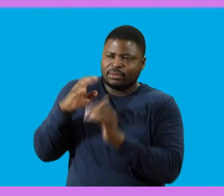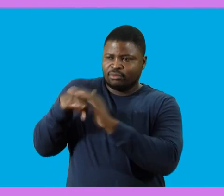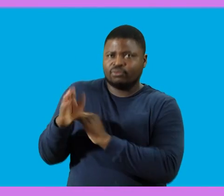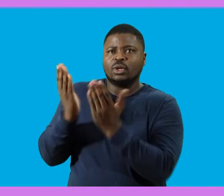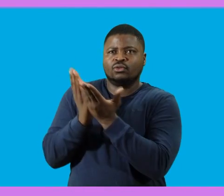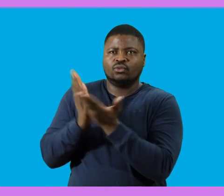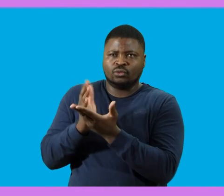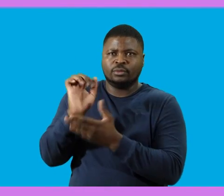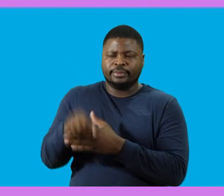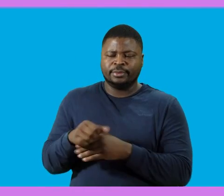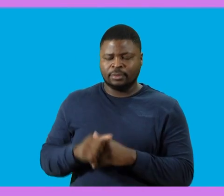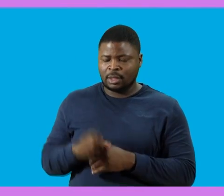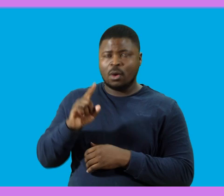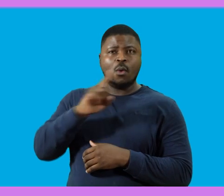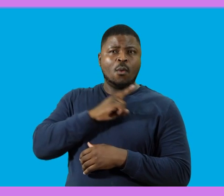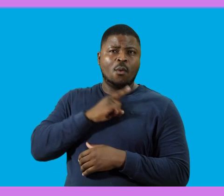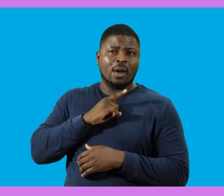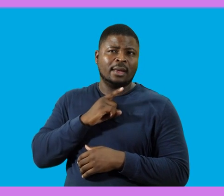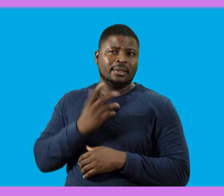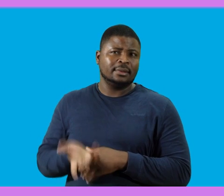school because